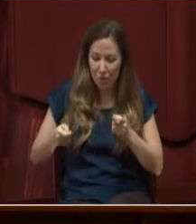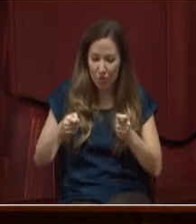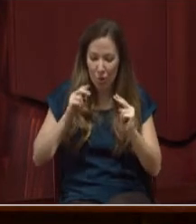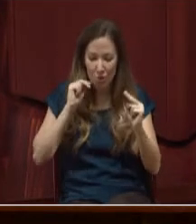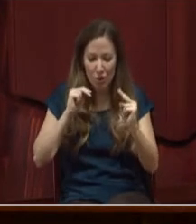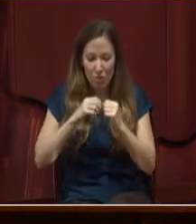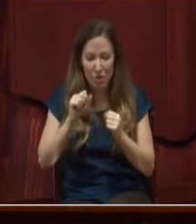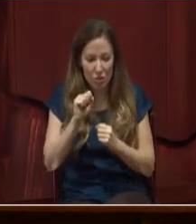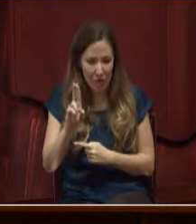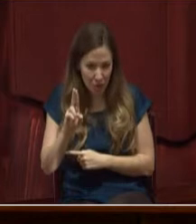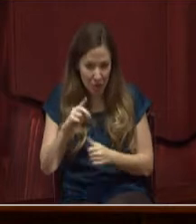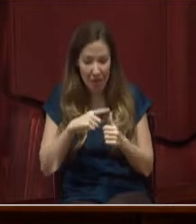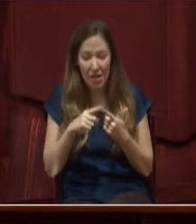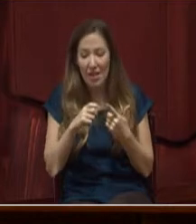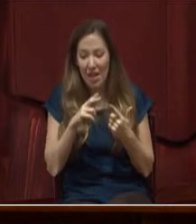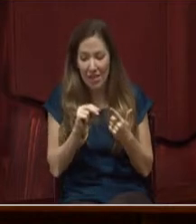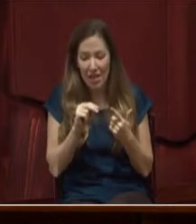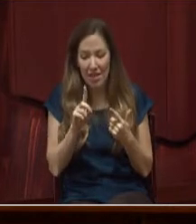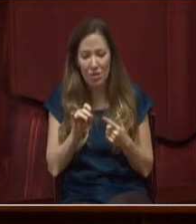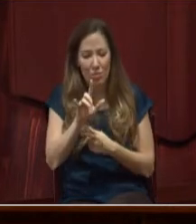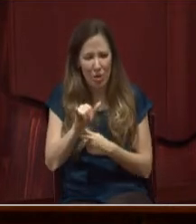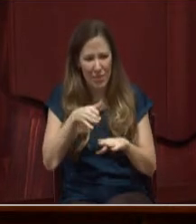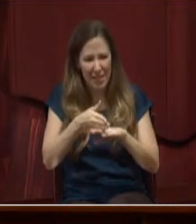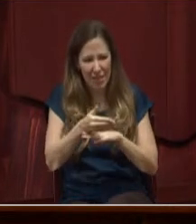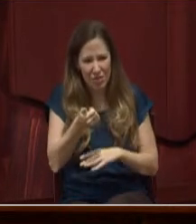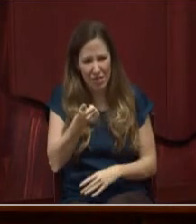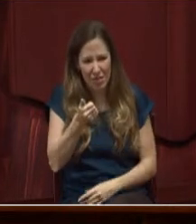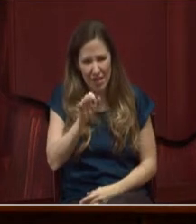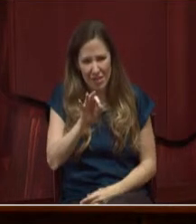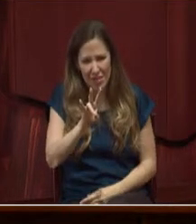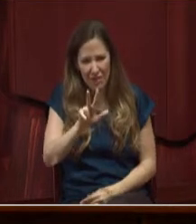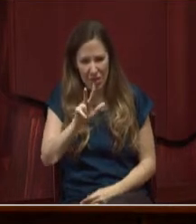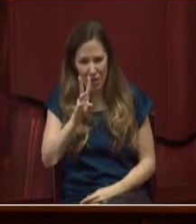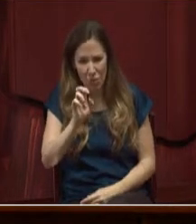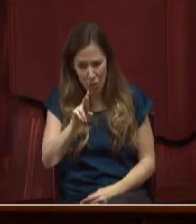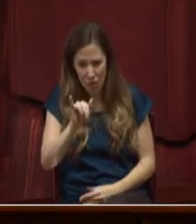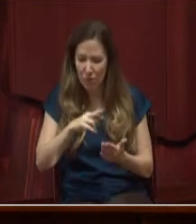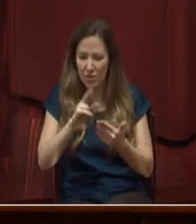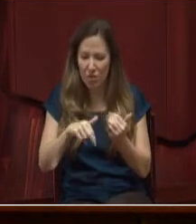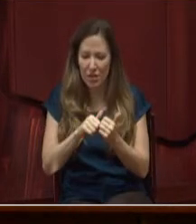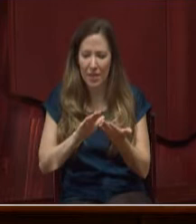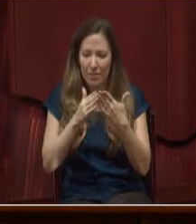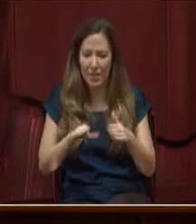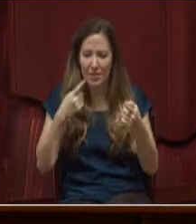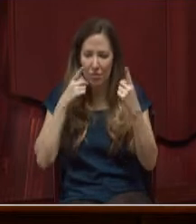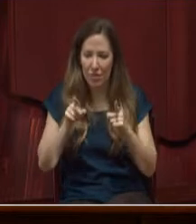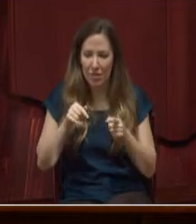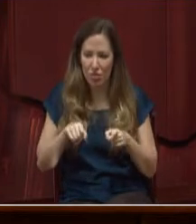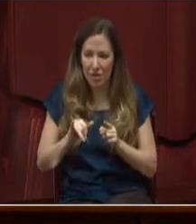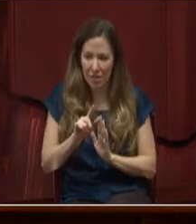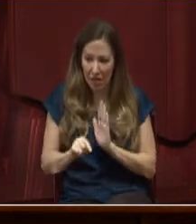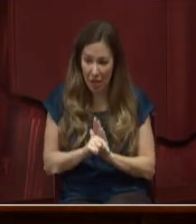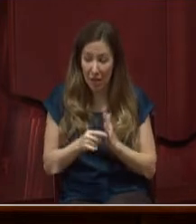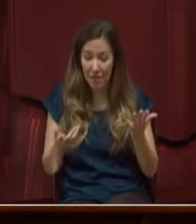and then the shuttle diplomacy after the October 1973 war, which resulted in the peace agreements of the time.